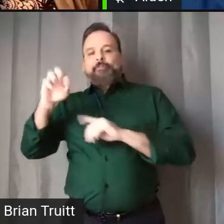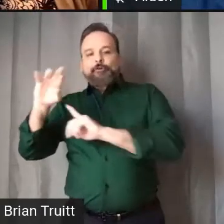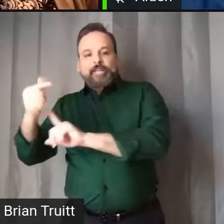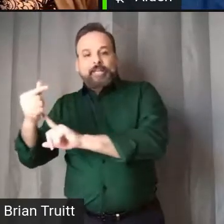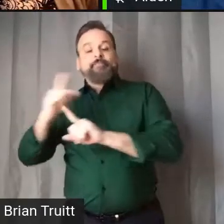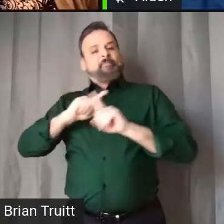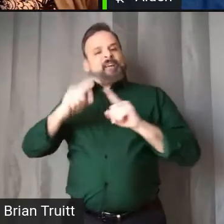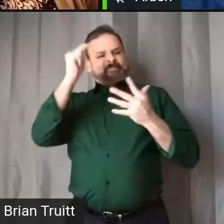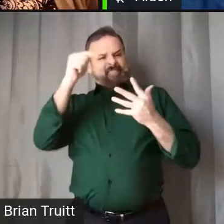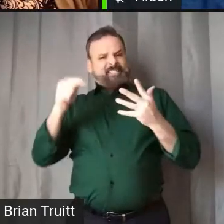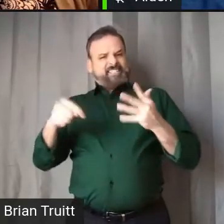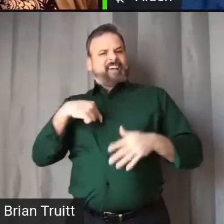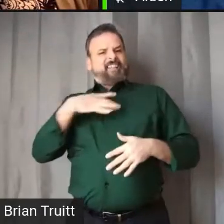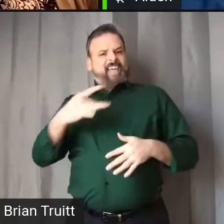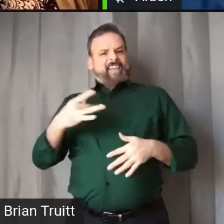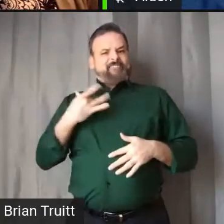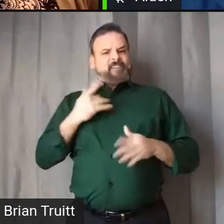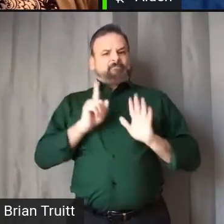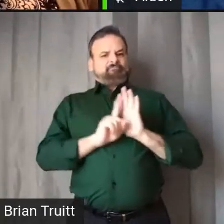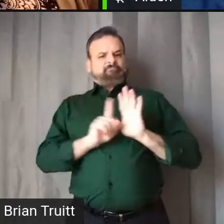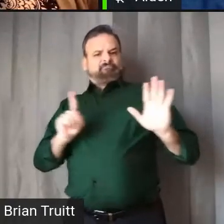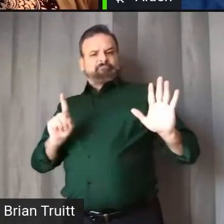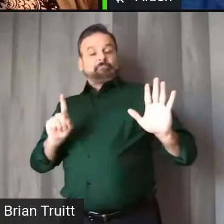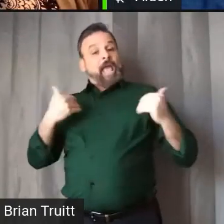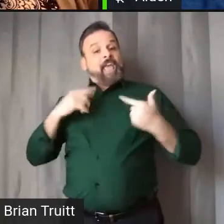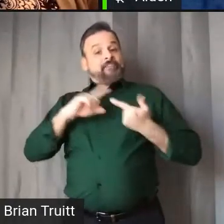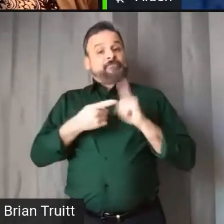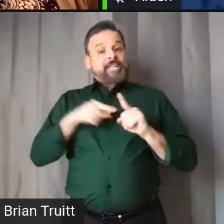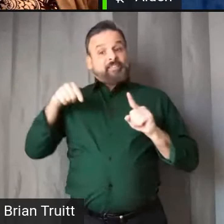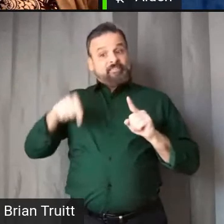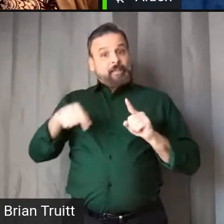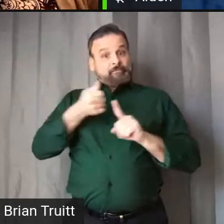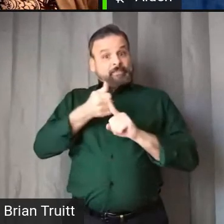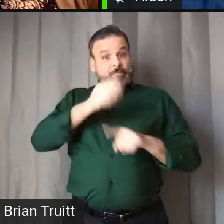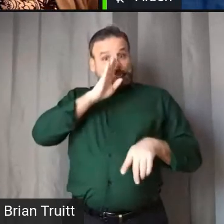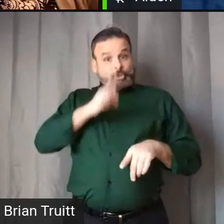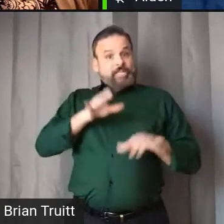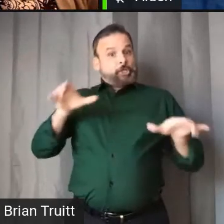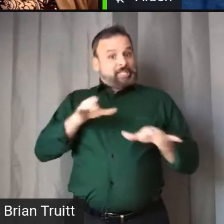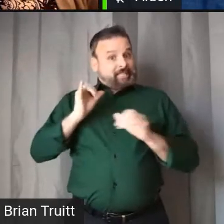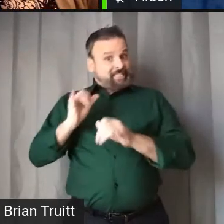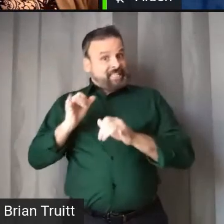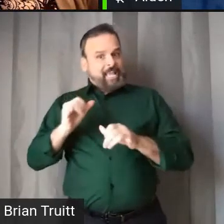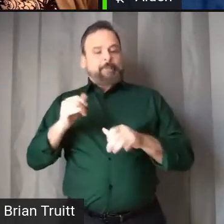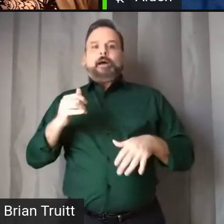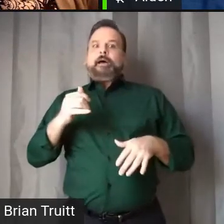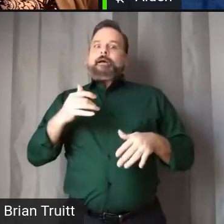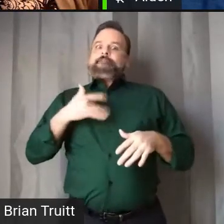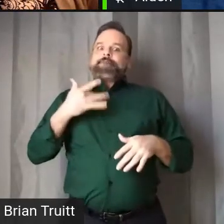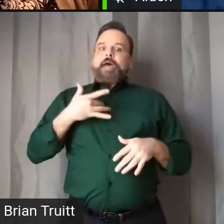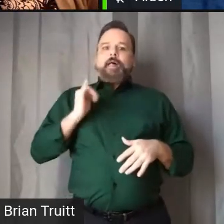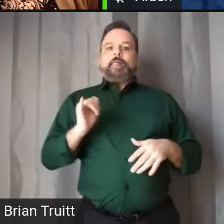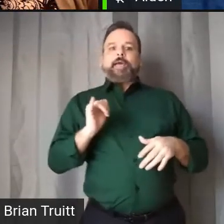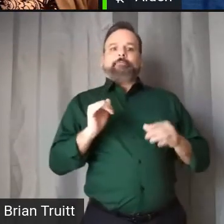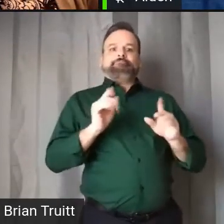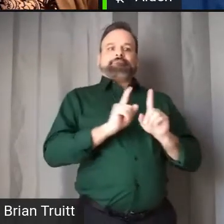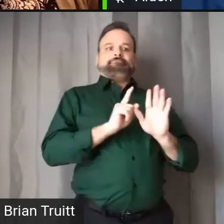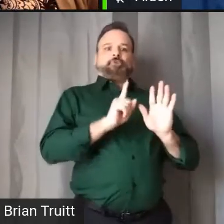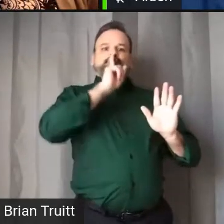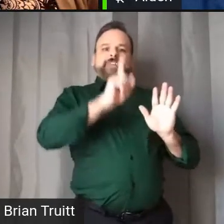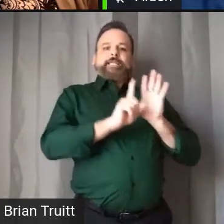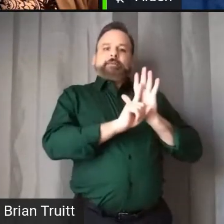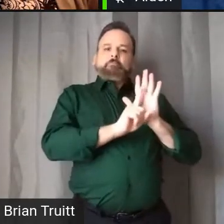me feel a bit outcast. And even though I had friends who did those things who were straight, I always sort of felt like doubly sort of on the fringes for, you